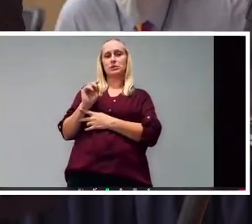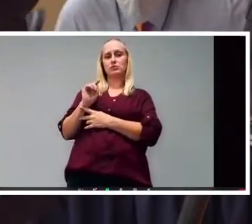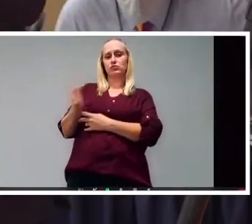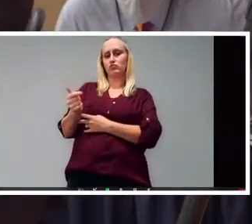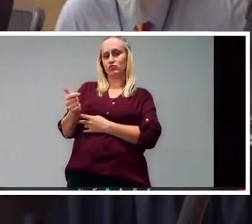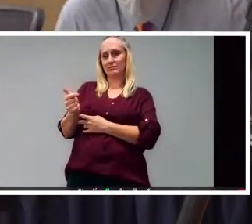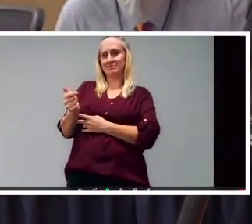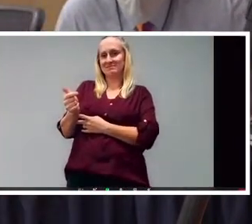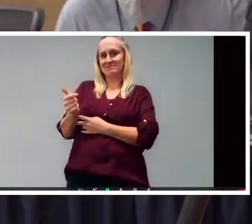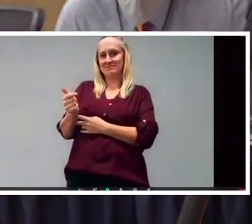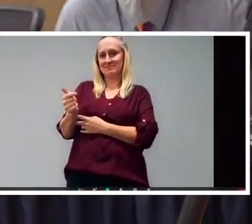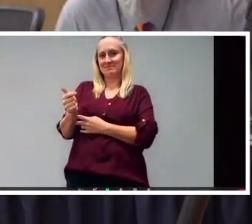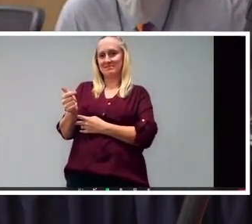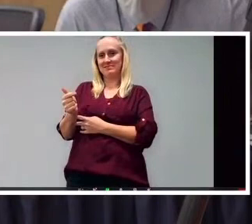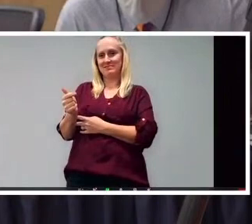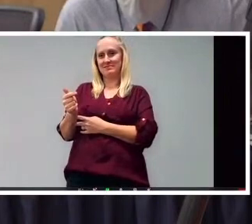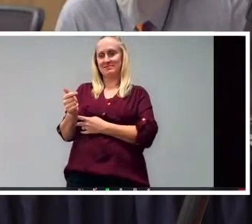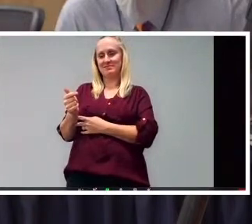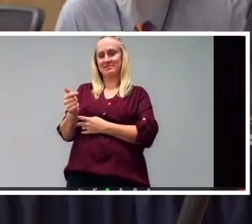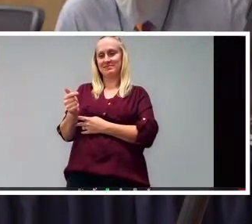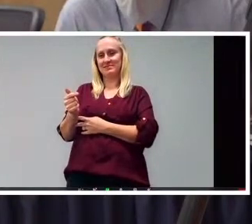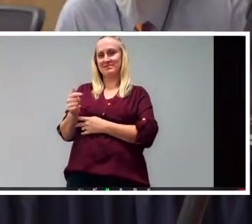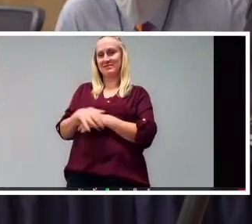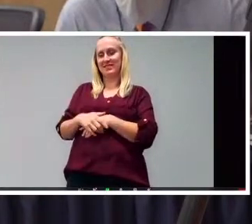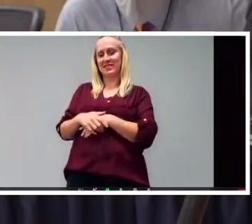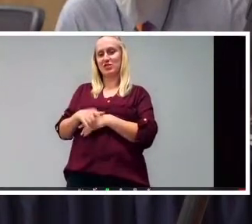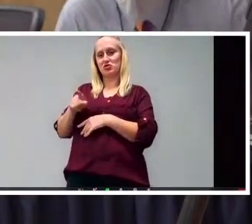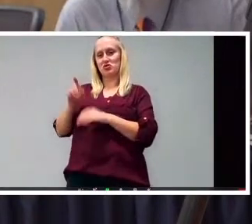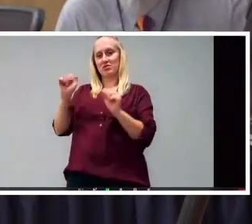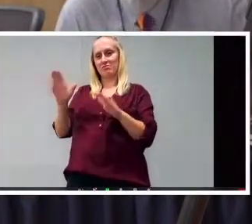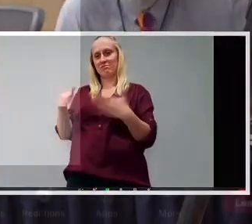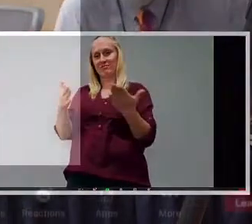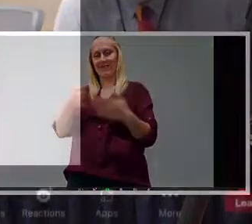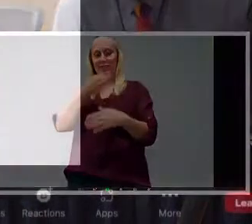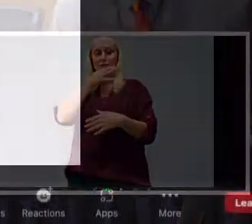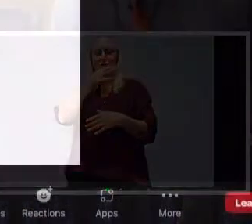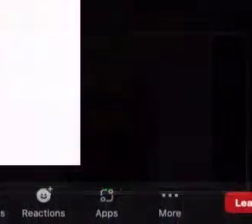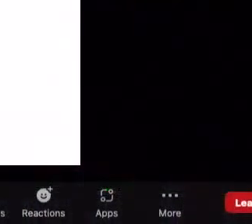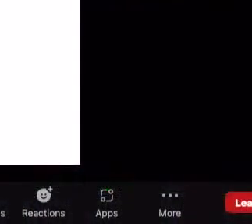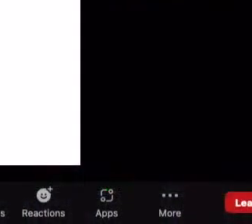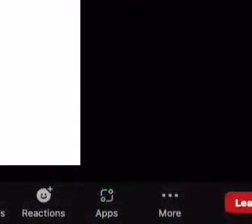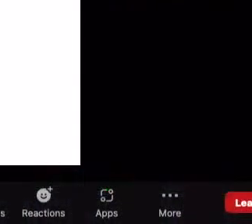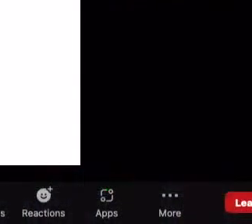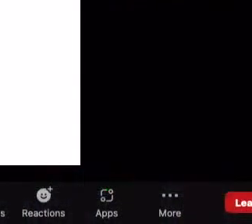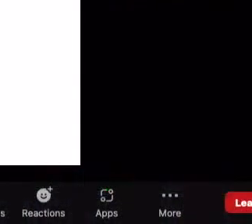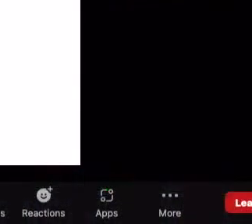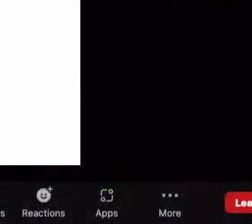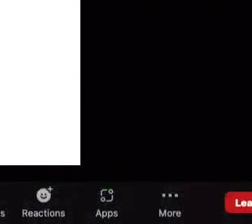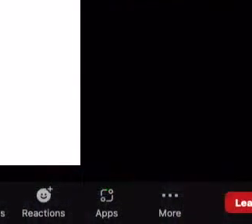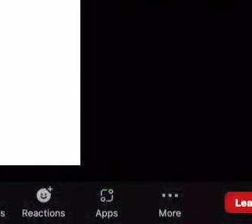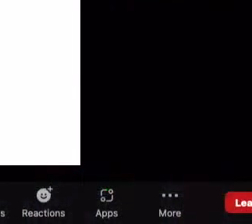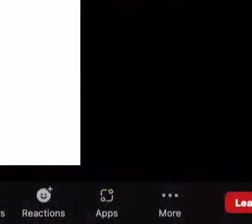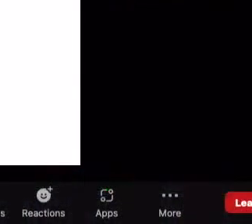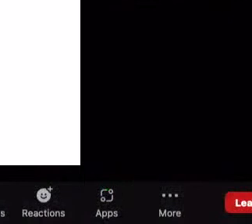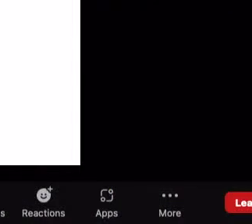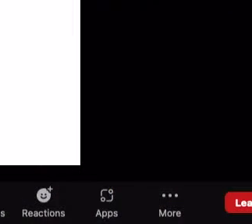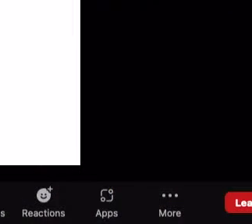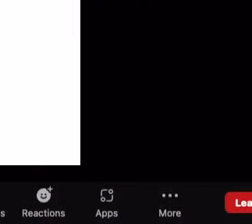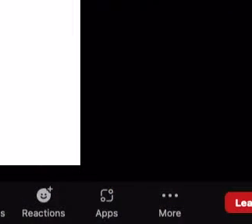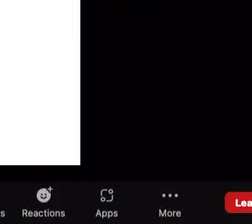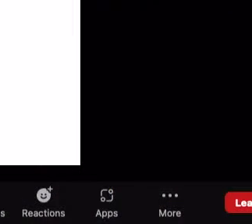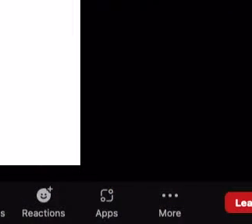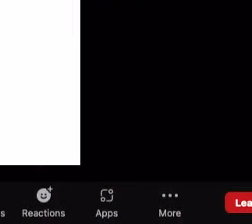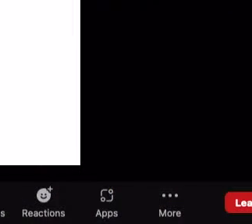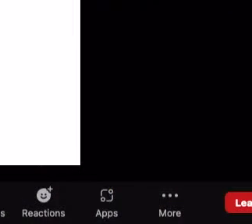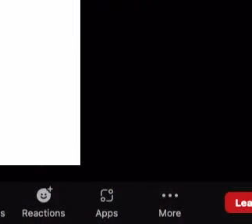will be transitioning to Lynn's expertise on this one. I will say that part of, well, hang